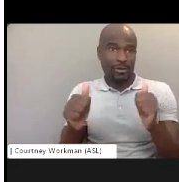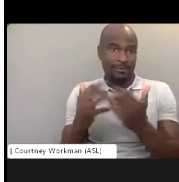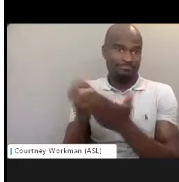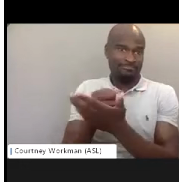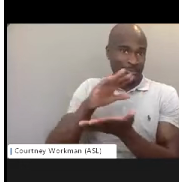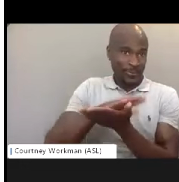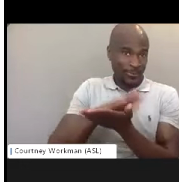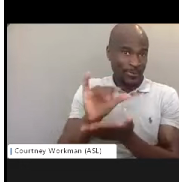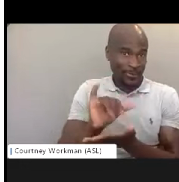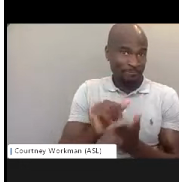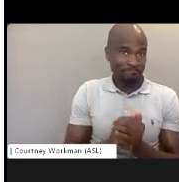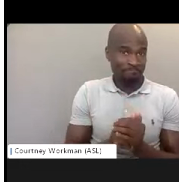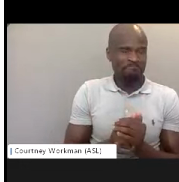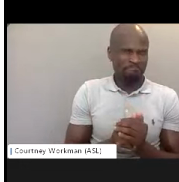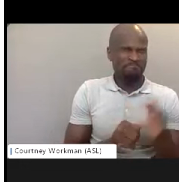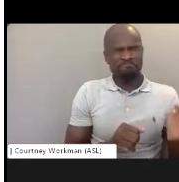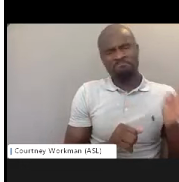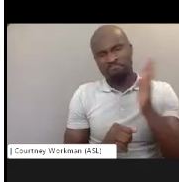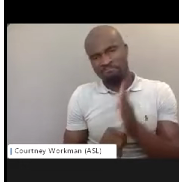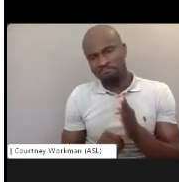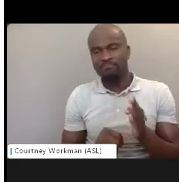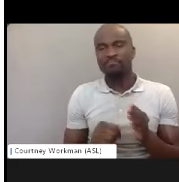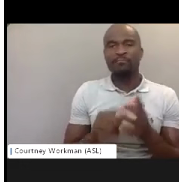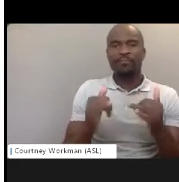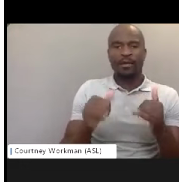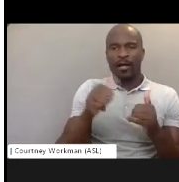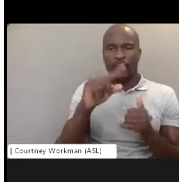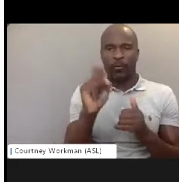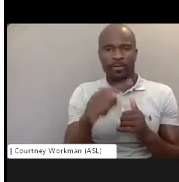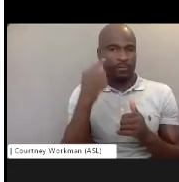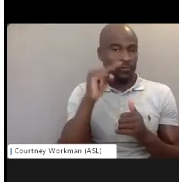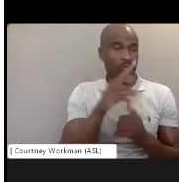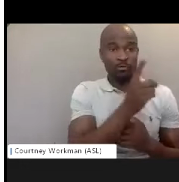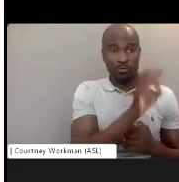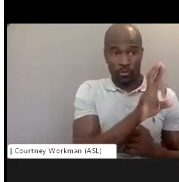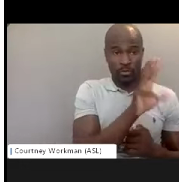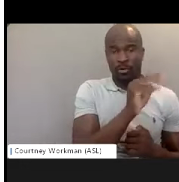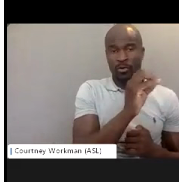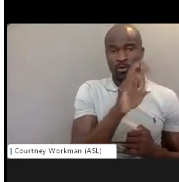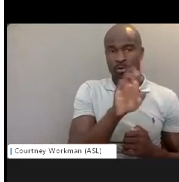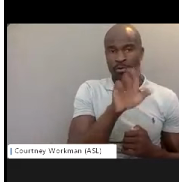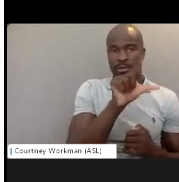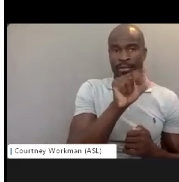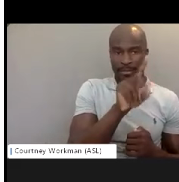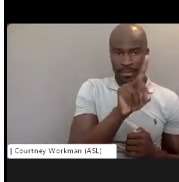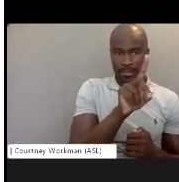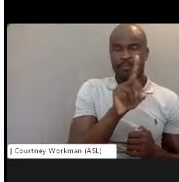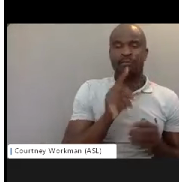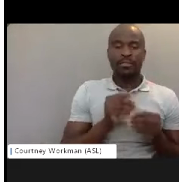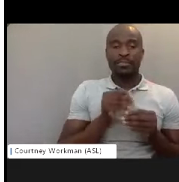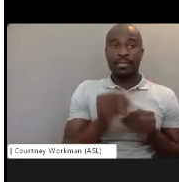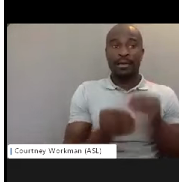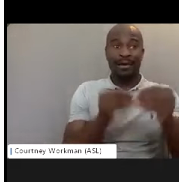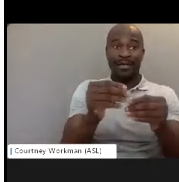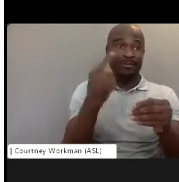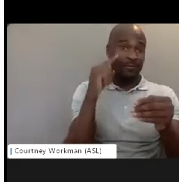bit. And this next question is for Dr. Moreland. What steps for healing and what support resources can be provided for